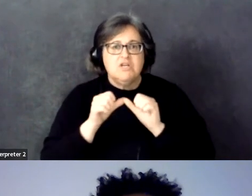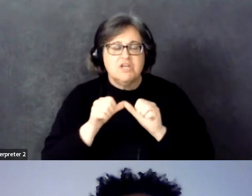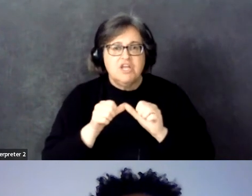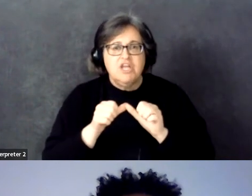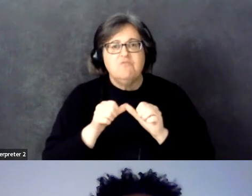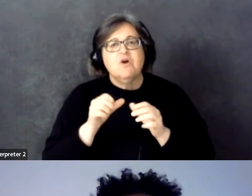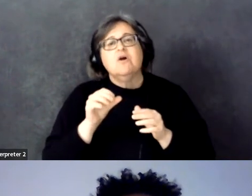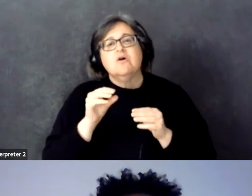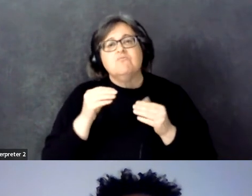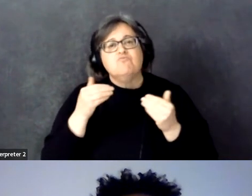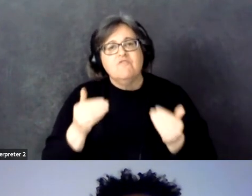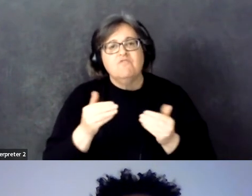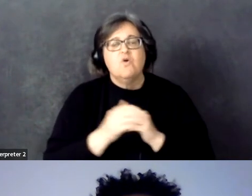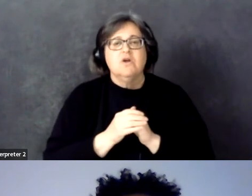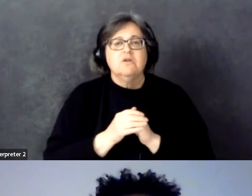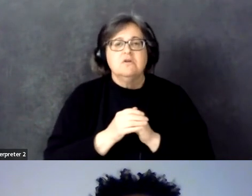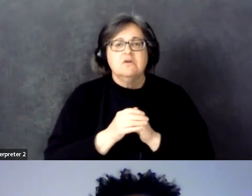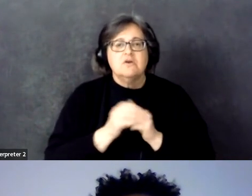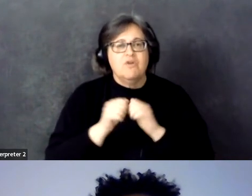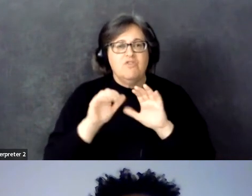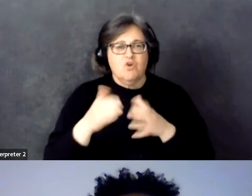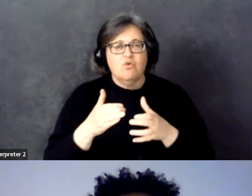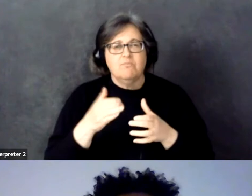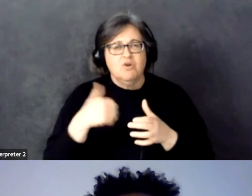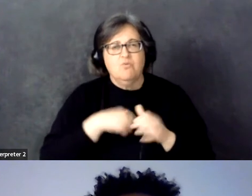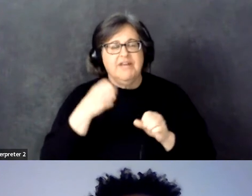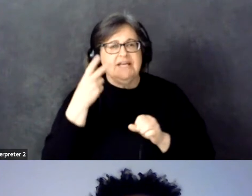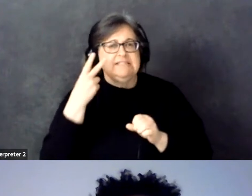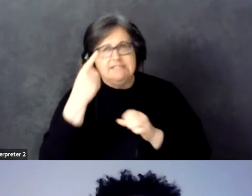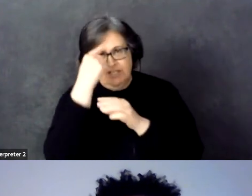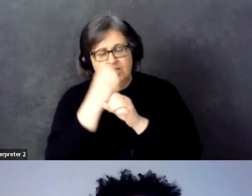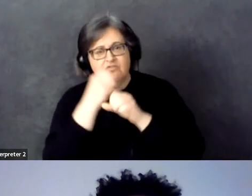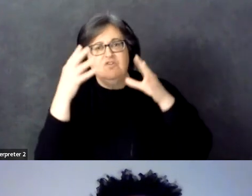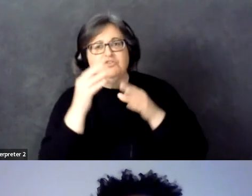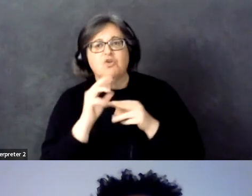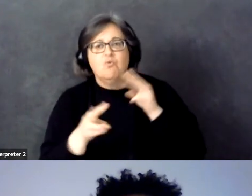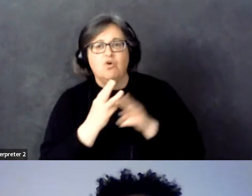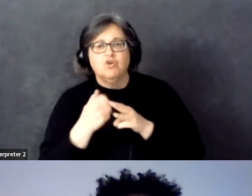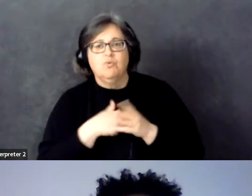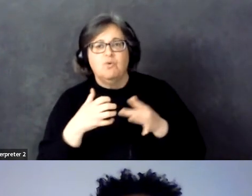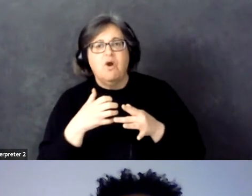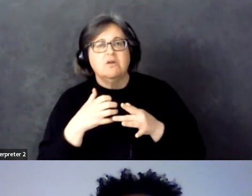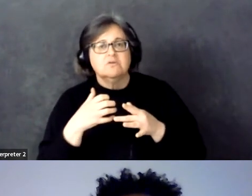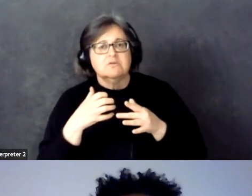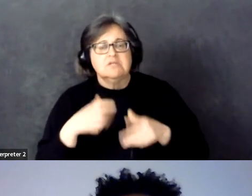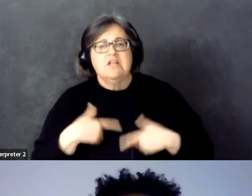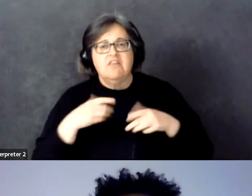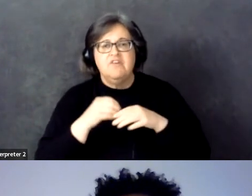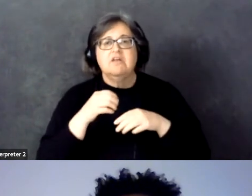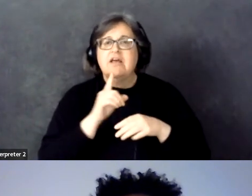keep believing that we could see the world that we believe we want to live in and actually make that change. And